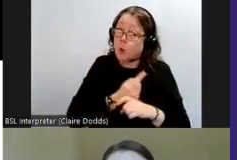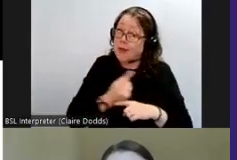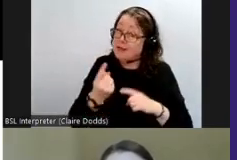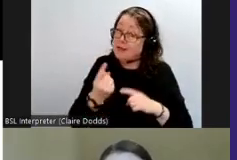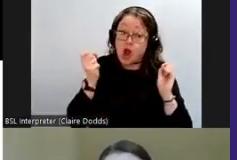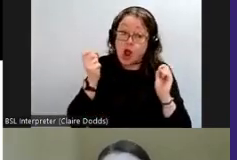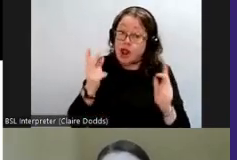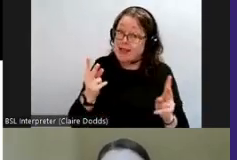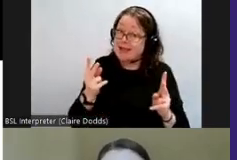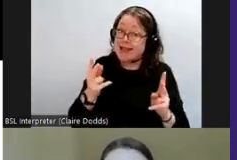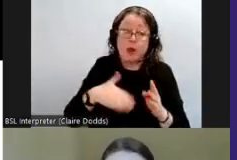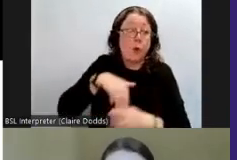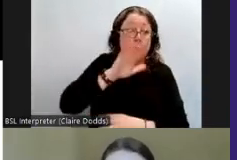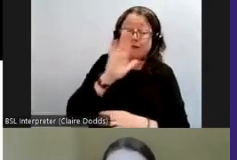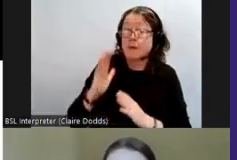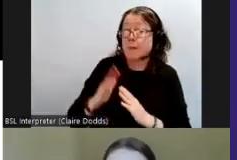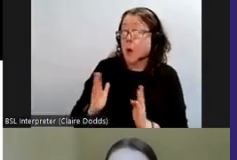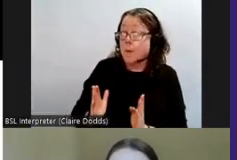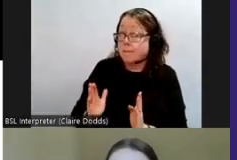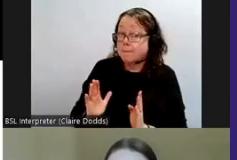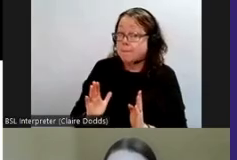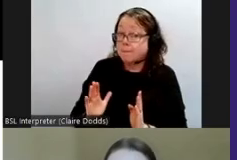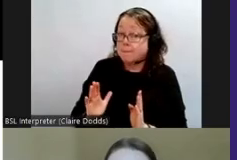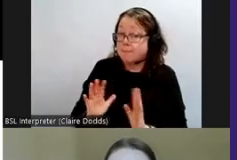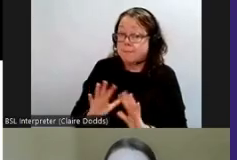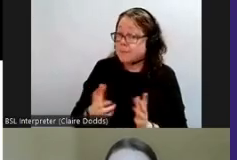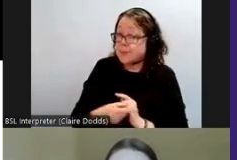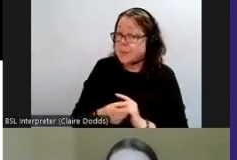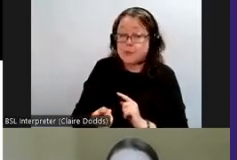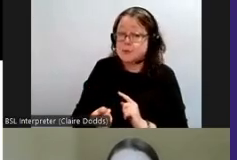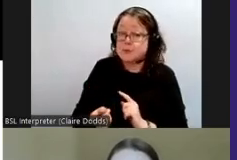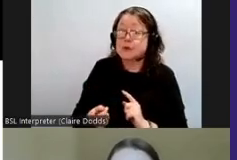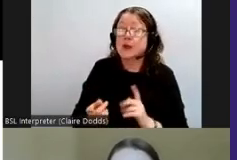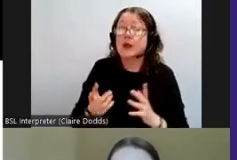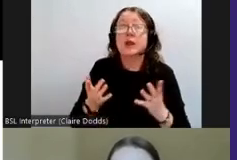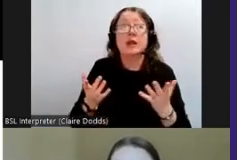about children's experiences of school or